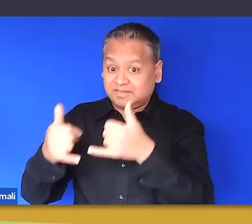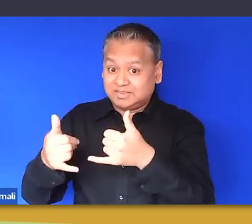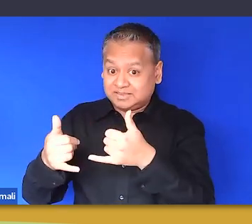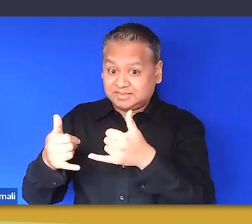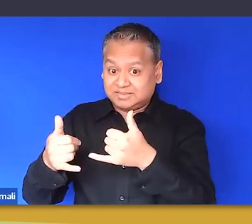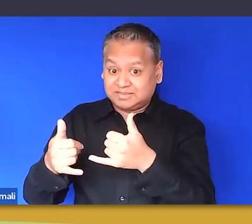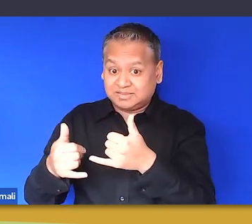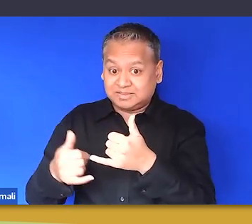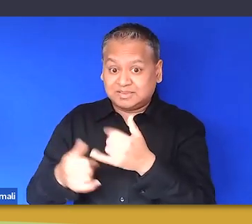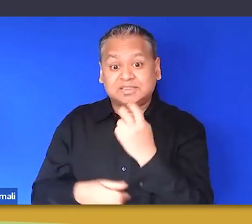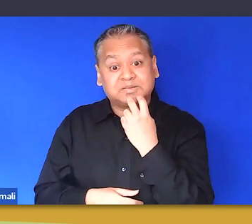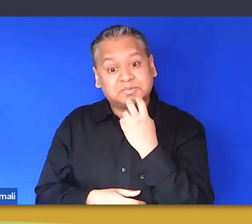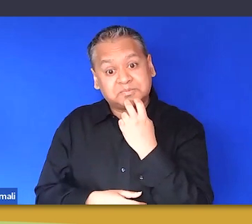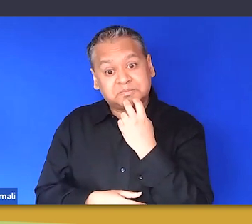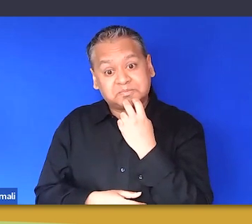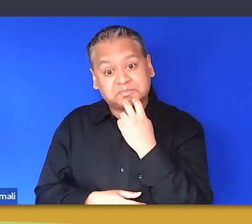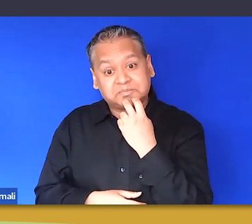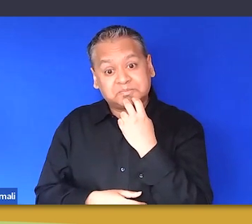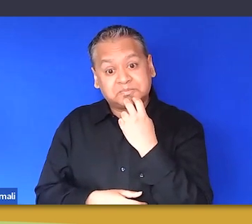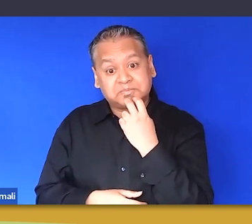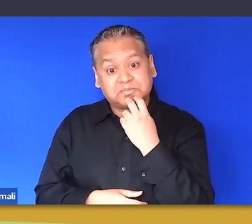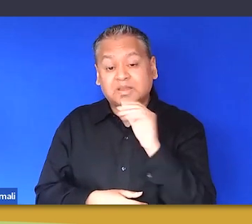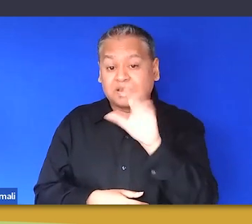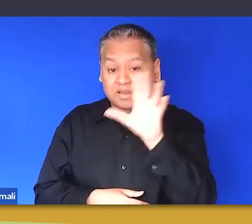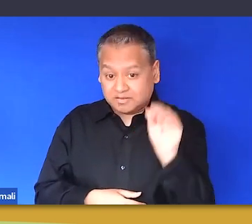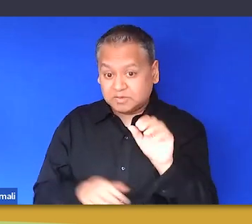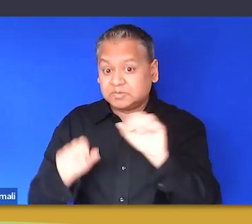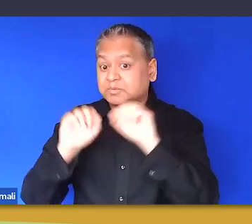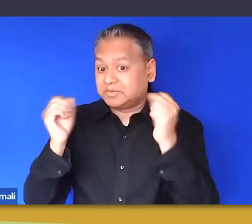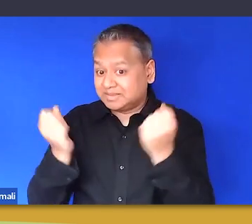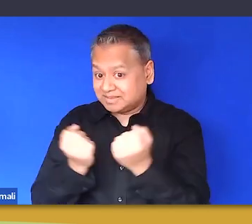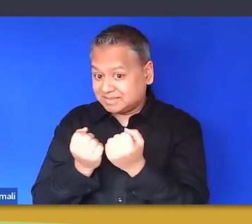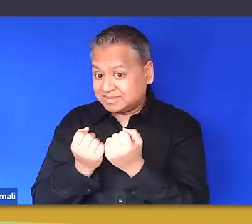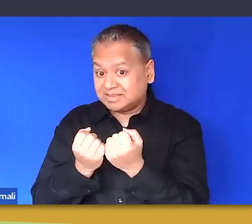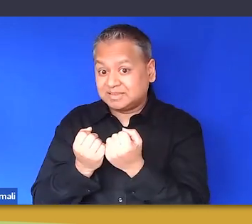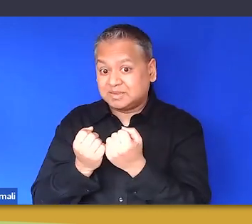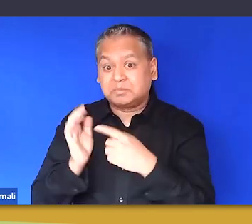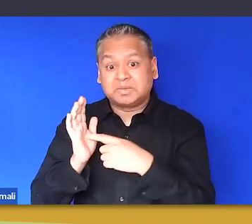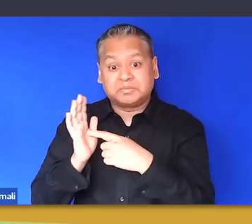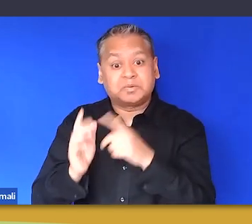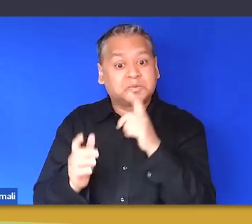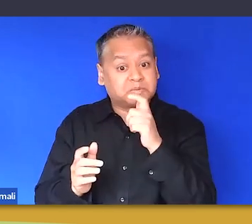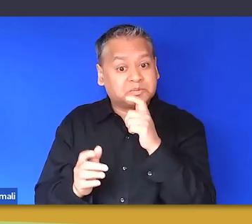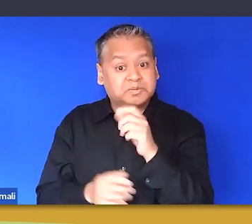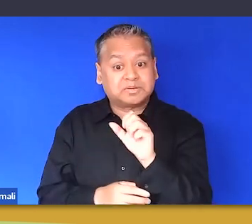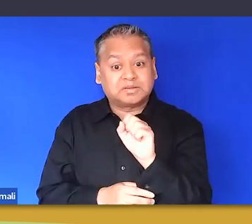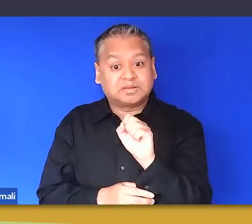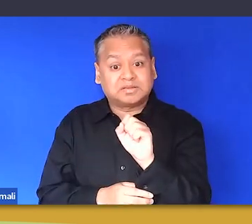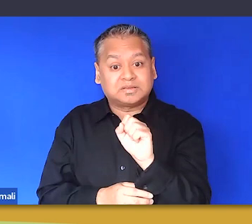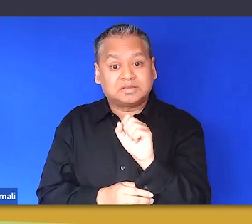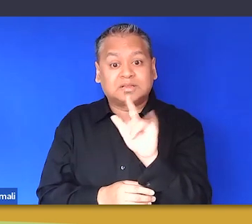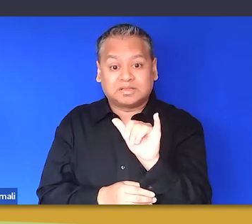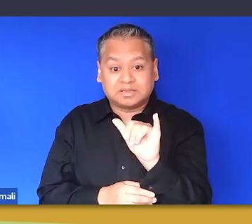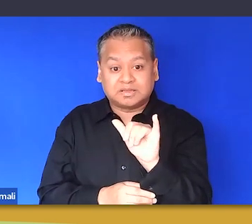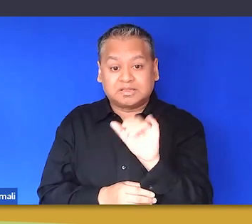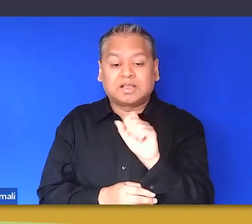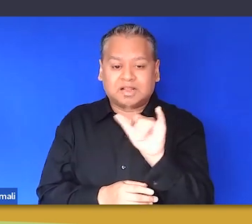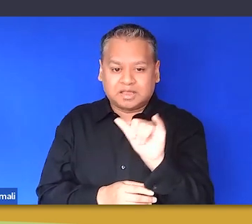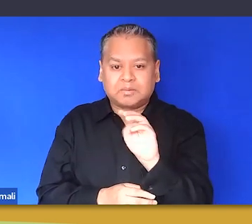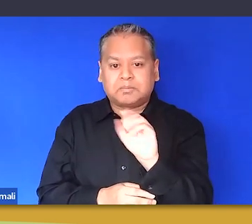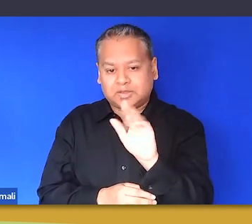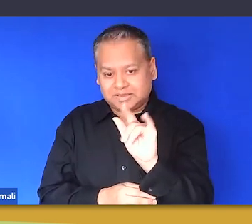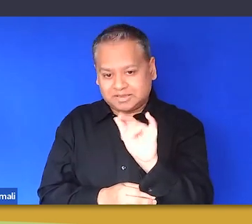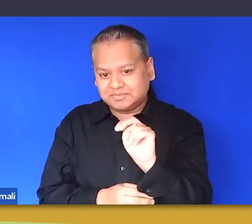Kamloops African Society works to support and include people of color through mentorship, community engagement, and cultural